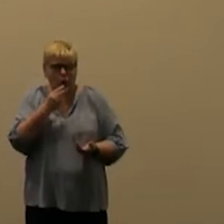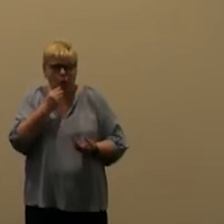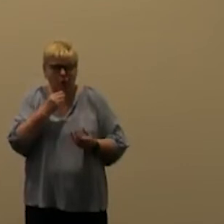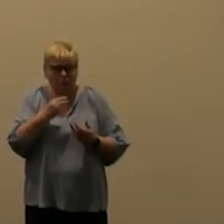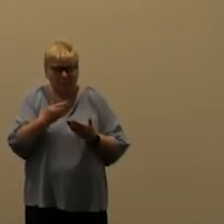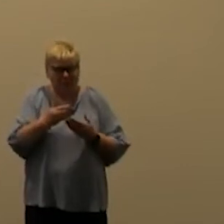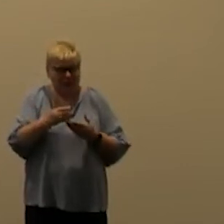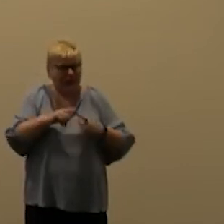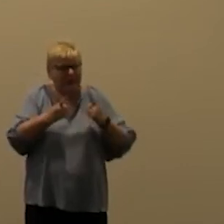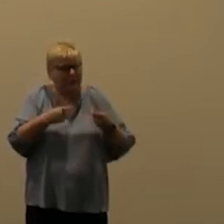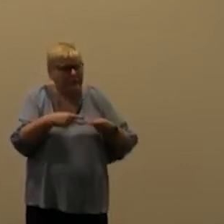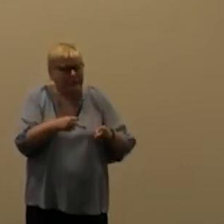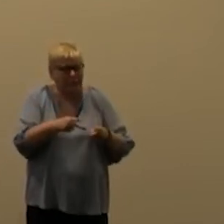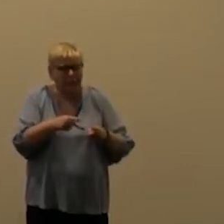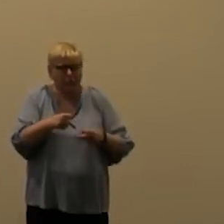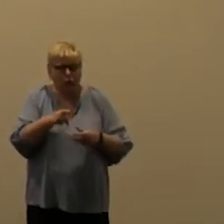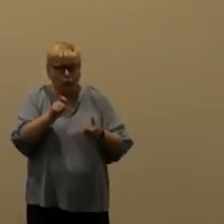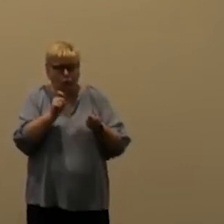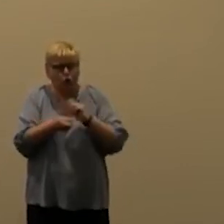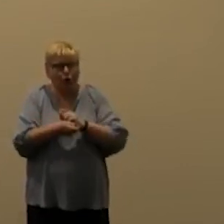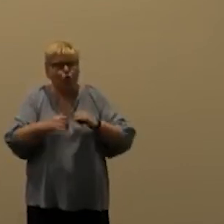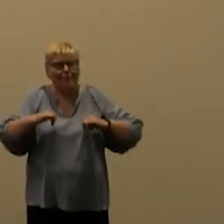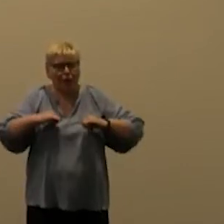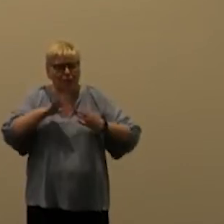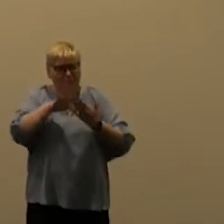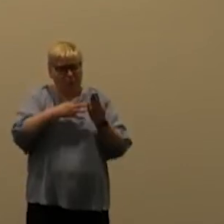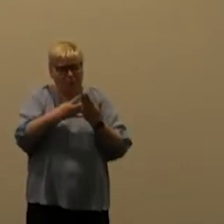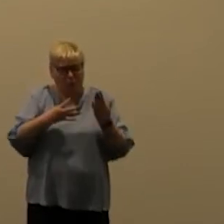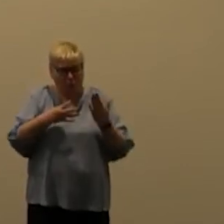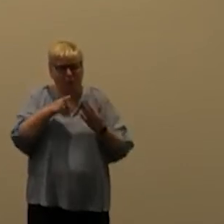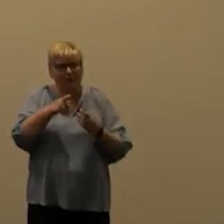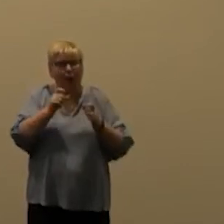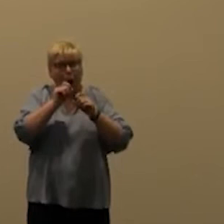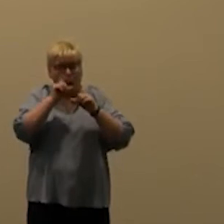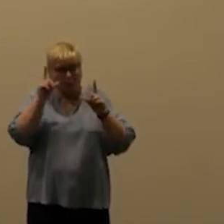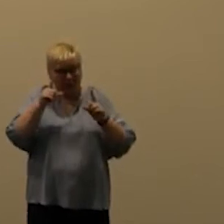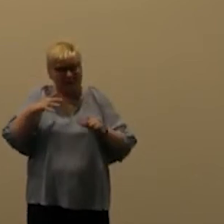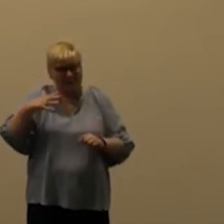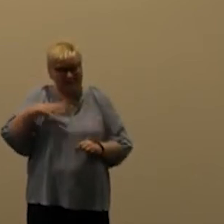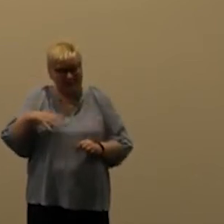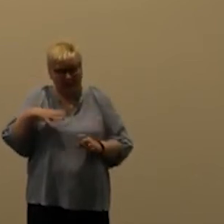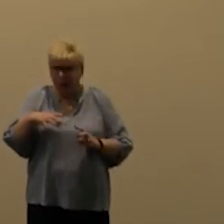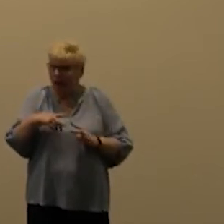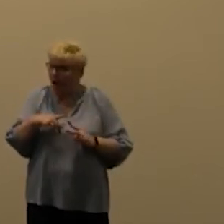ProSciADCAR, which is the change management framework, and that stands for awareness, desire,